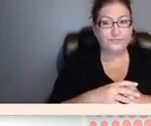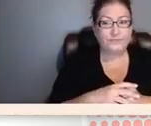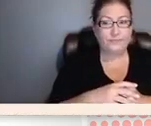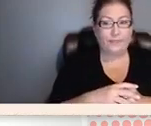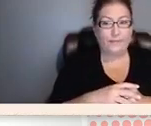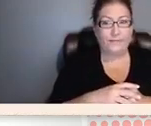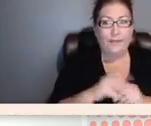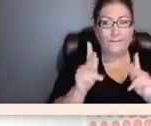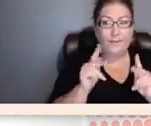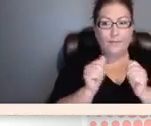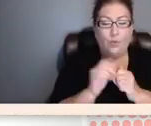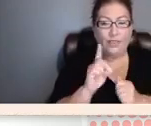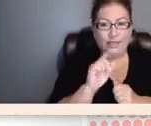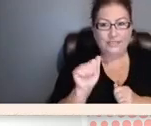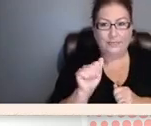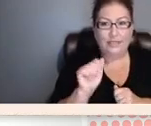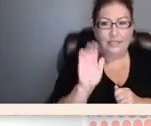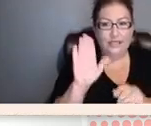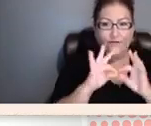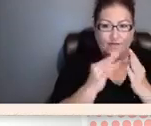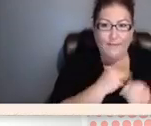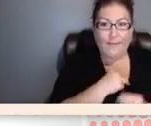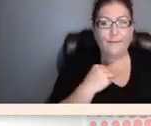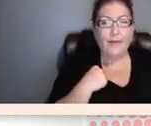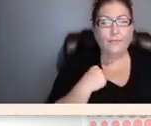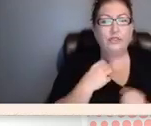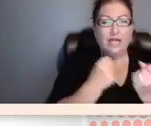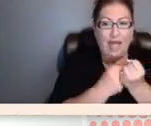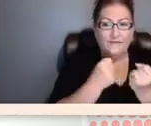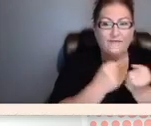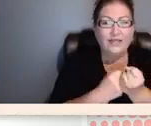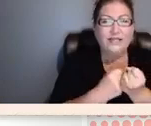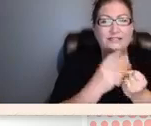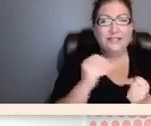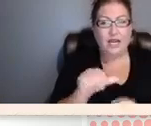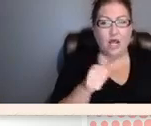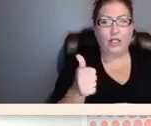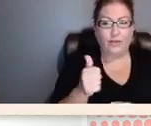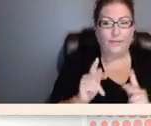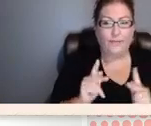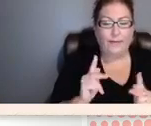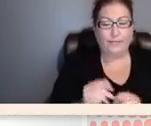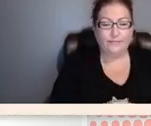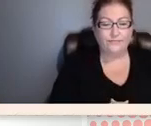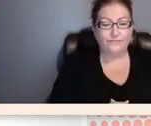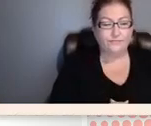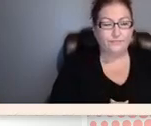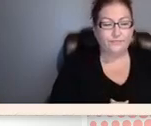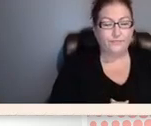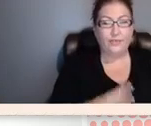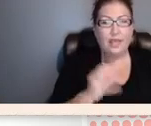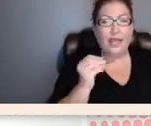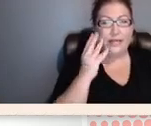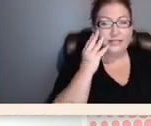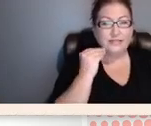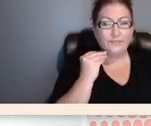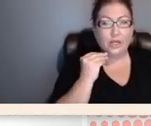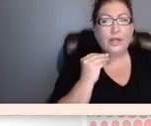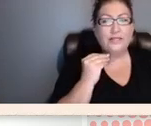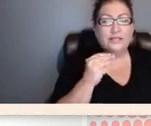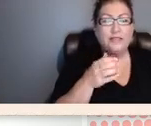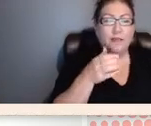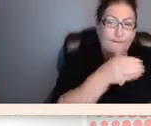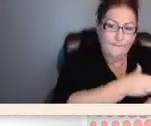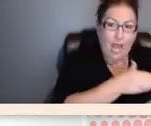with disabilities, their family members, advocates, and others, and experienced the powerful